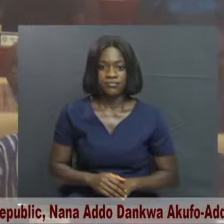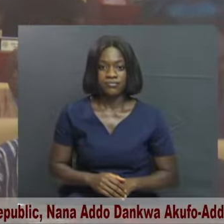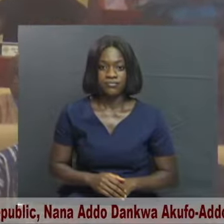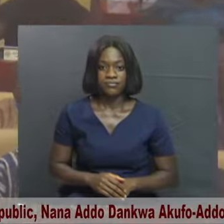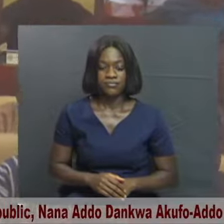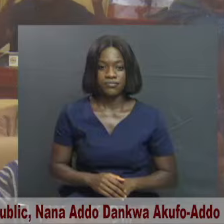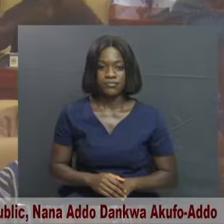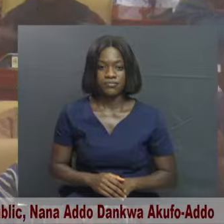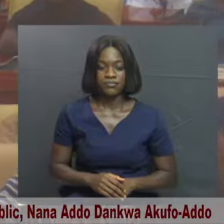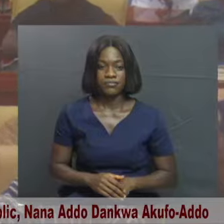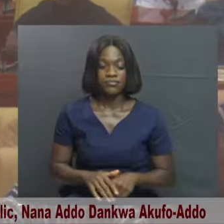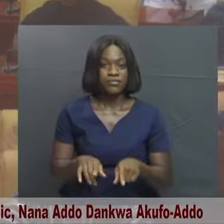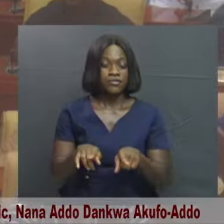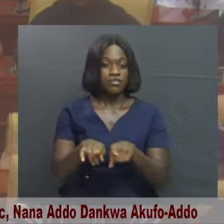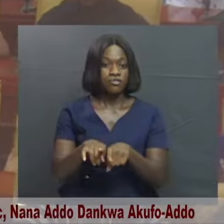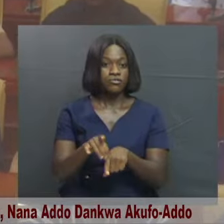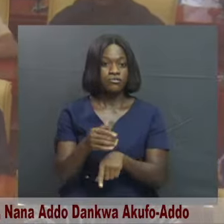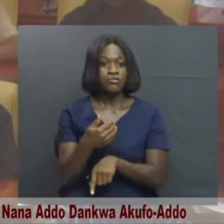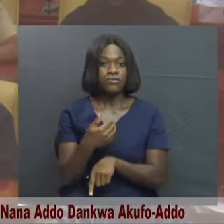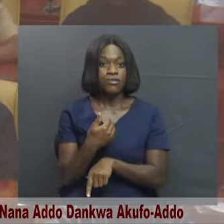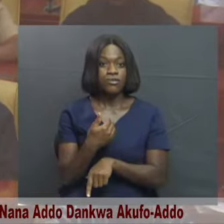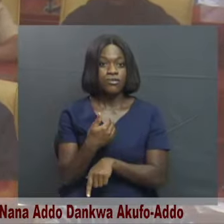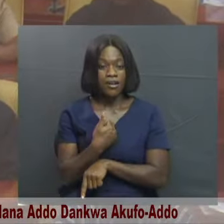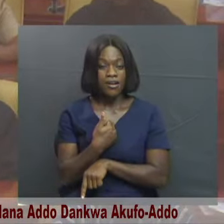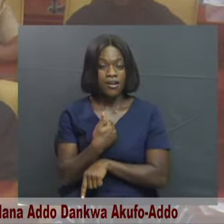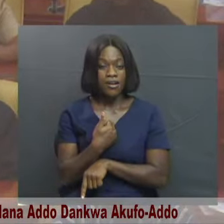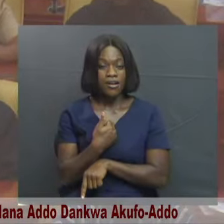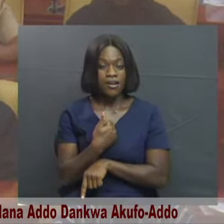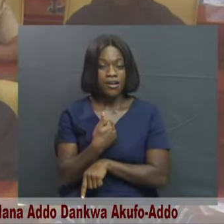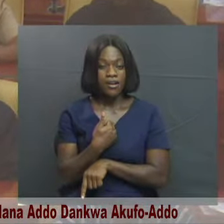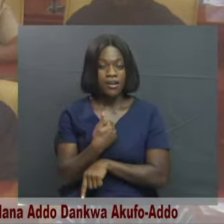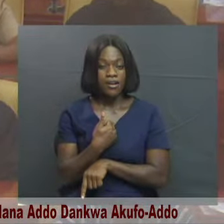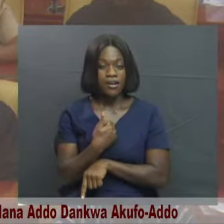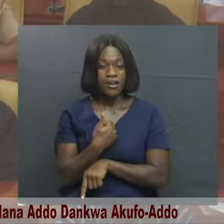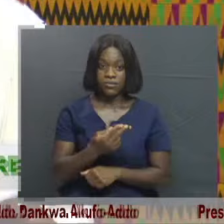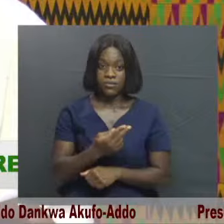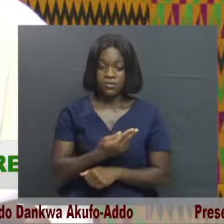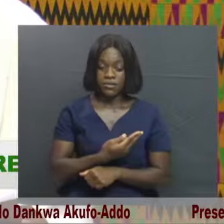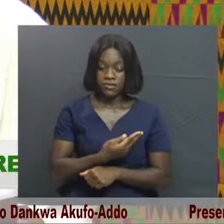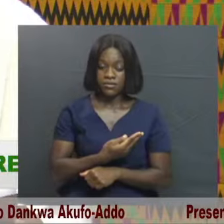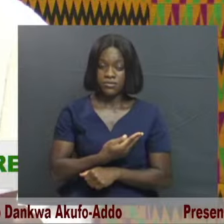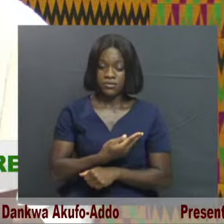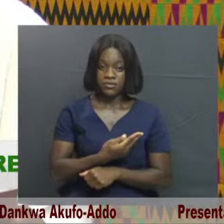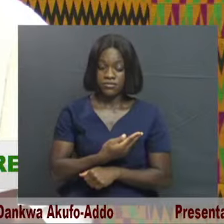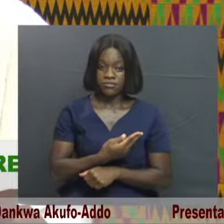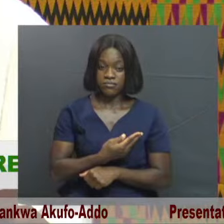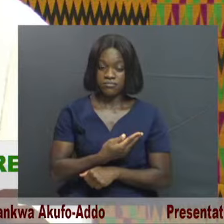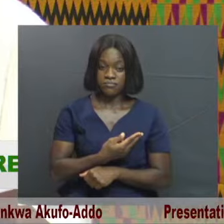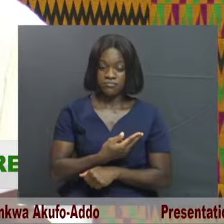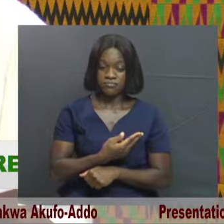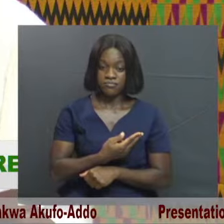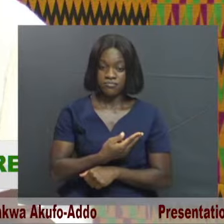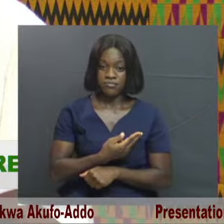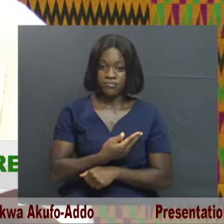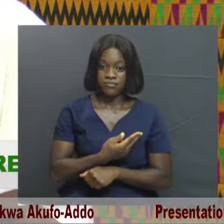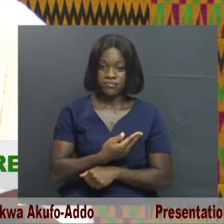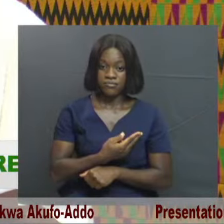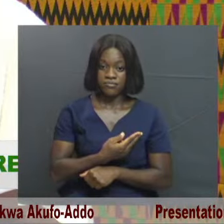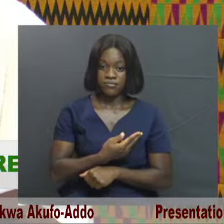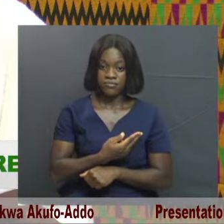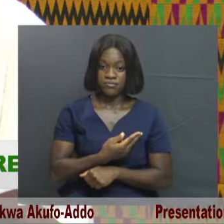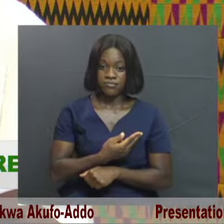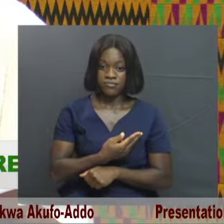Ghana we have in our mid Her Excellency Nana